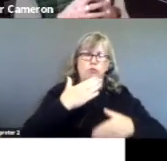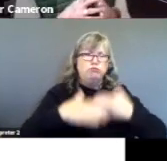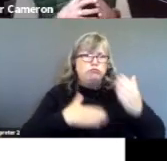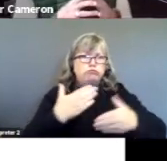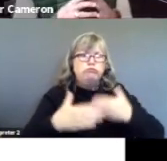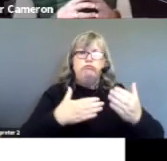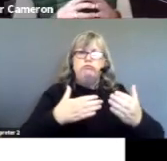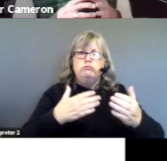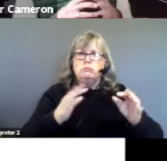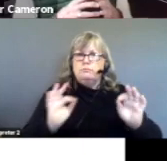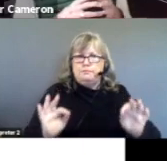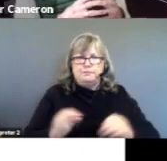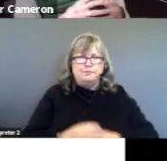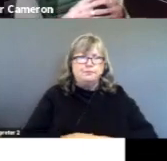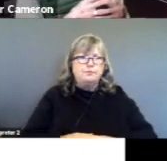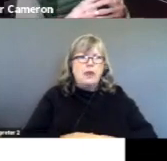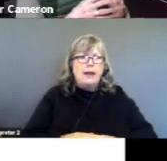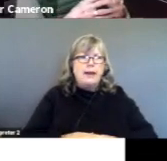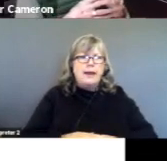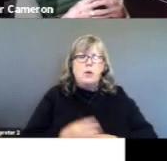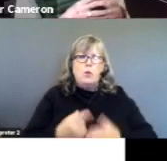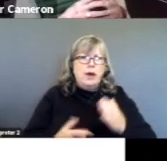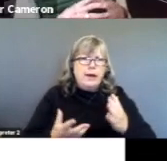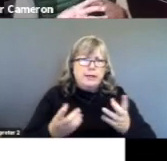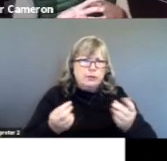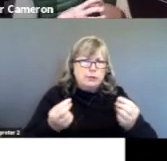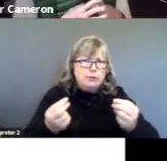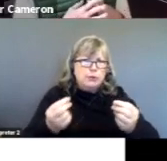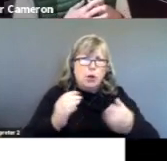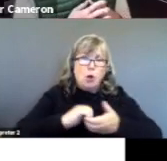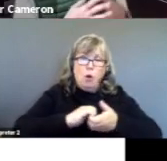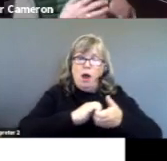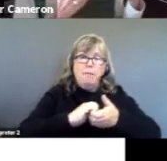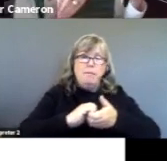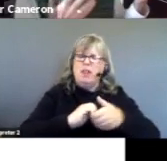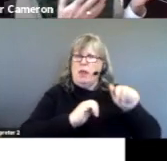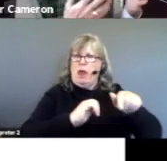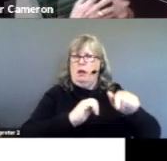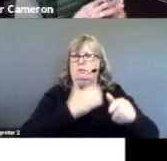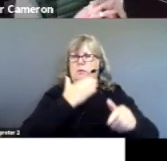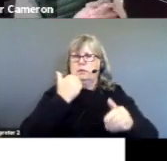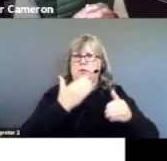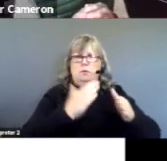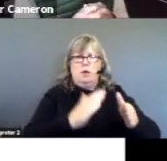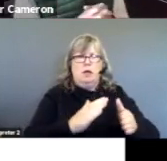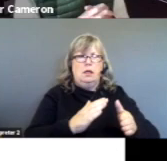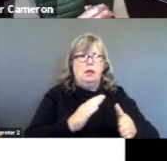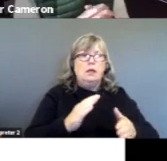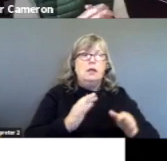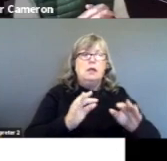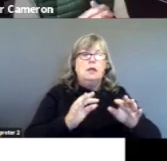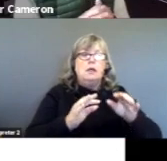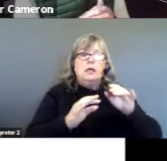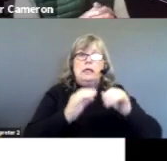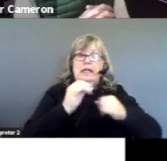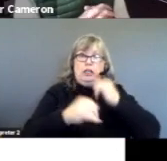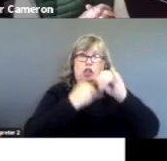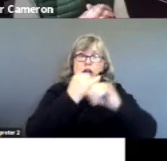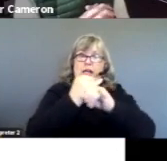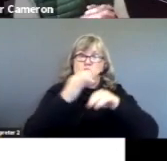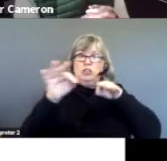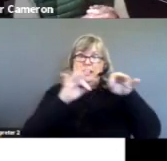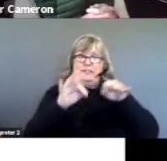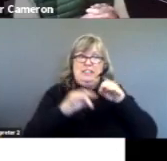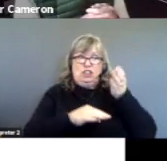So the what? The way to do it is through a cooperative. And here's the official international definition, but